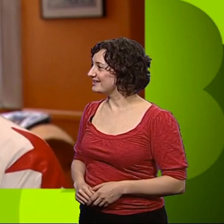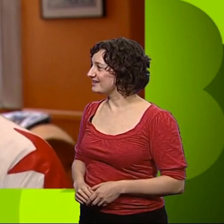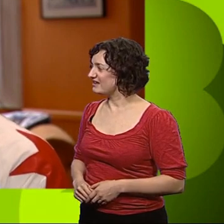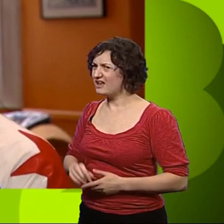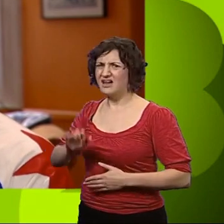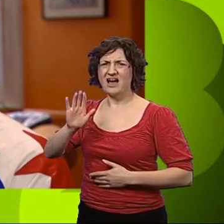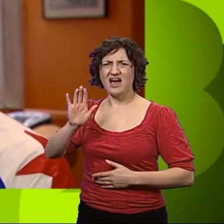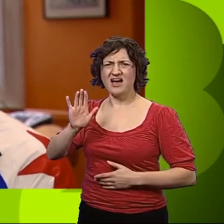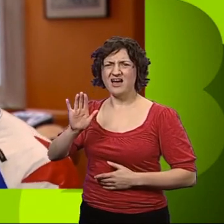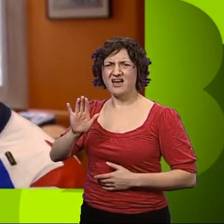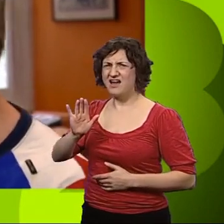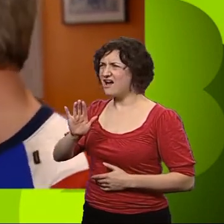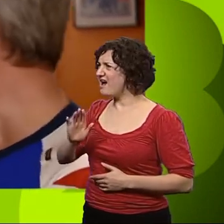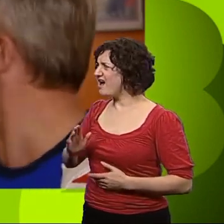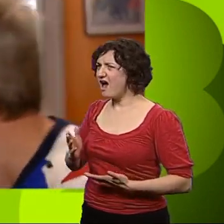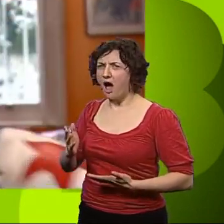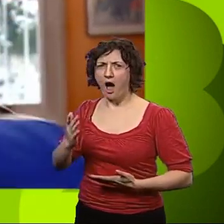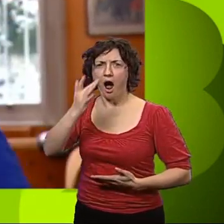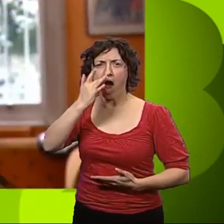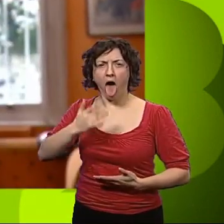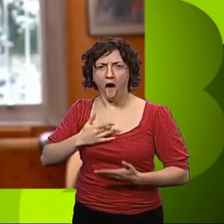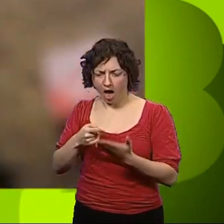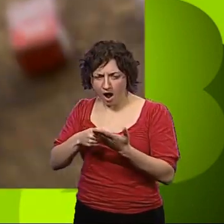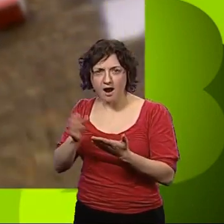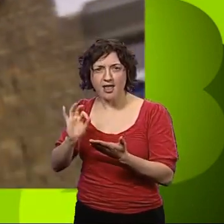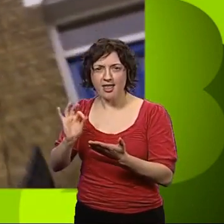Hang on a minute, Kirsten. This is blank.